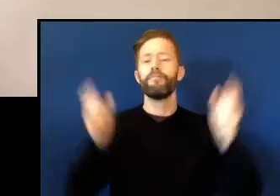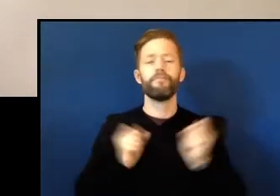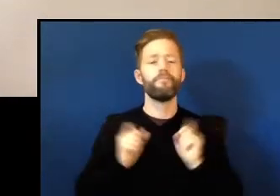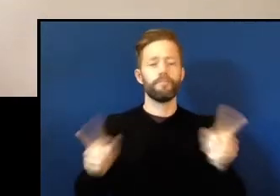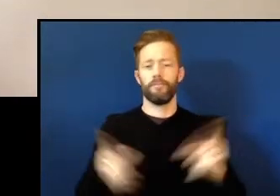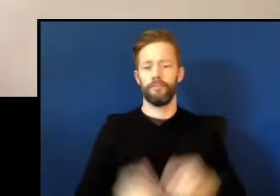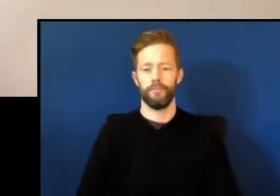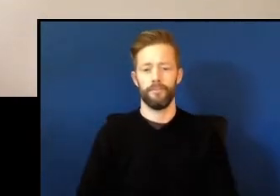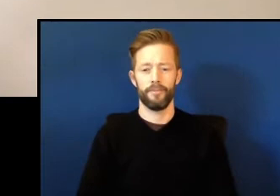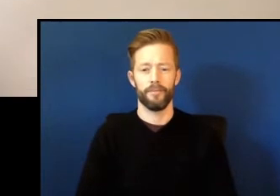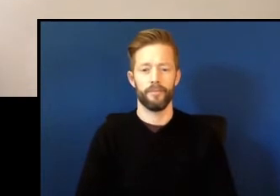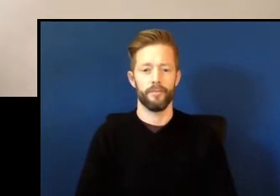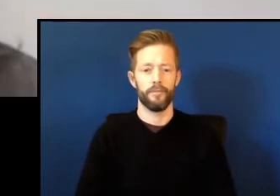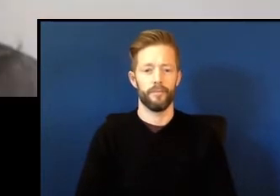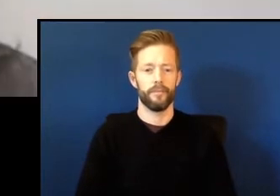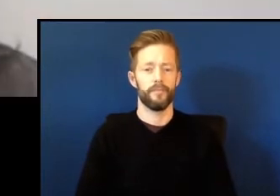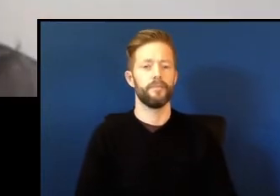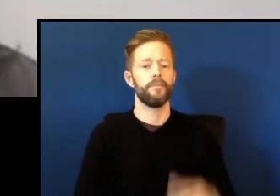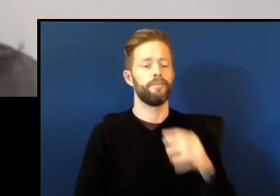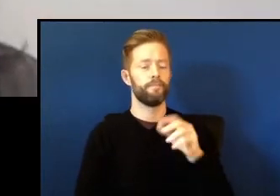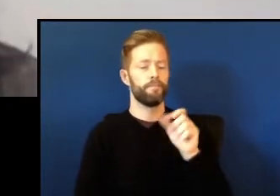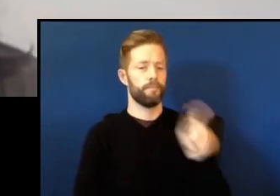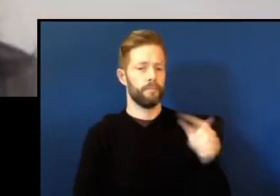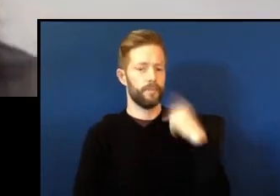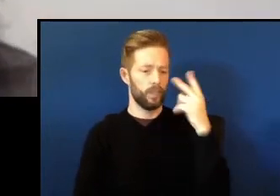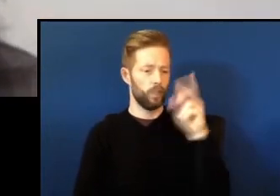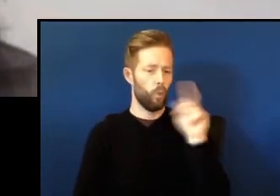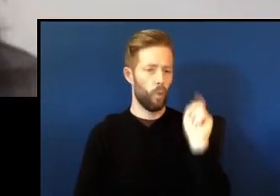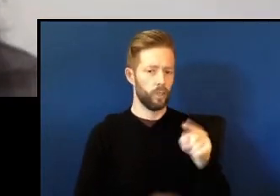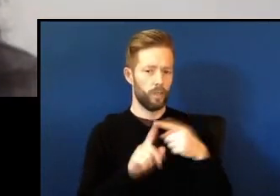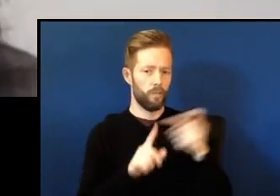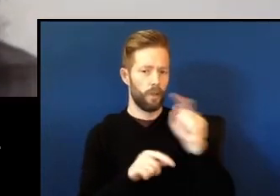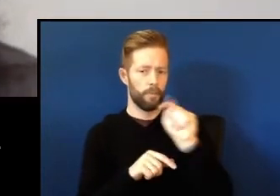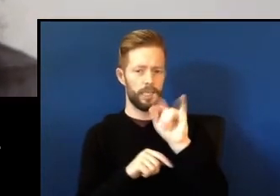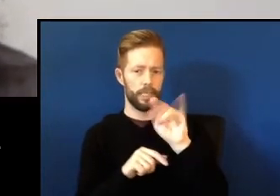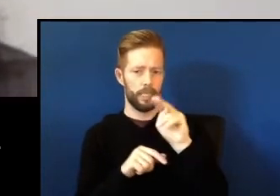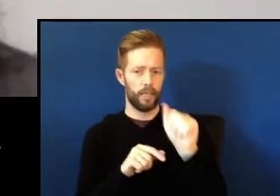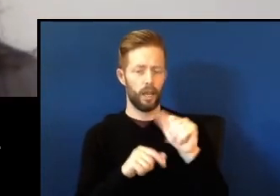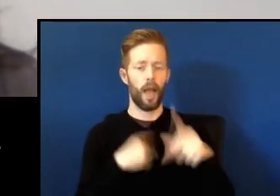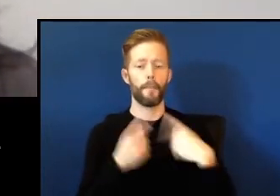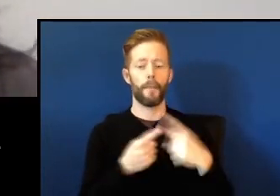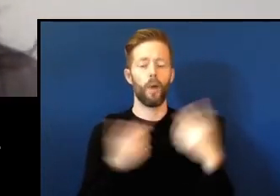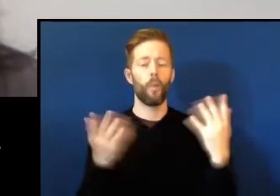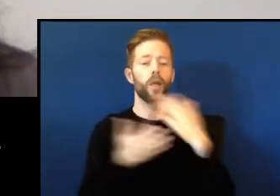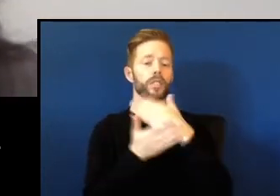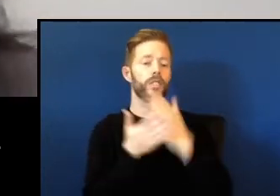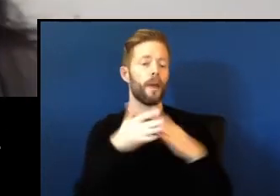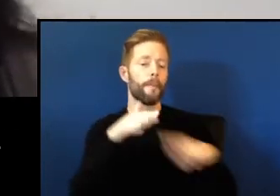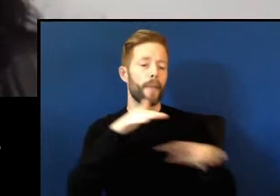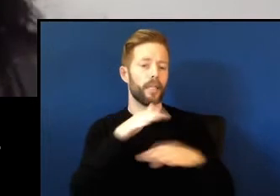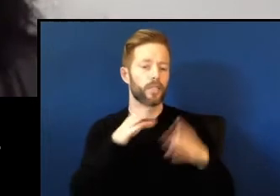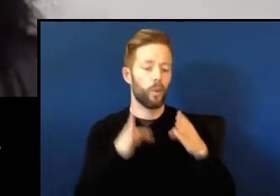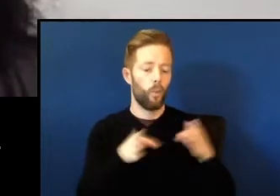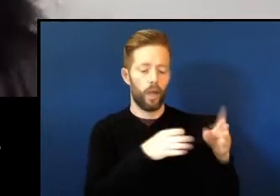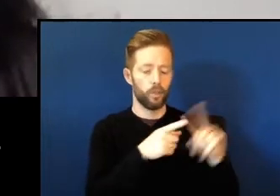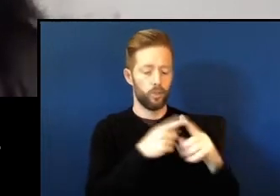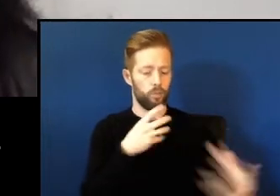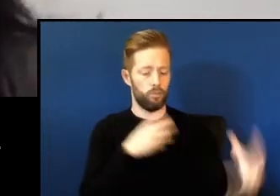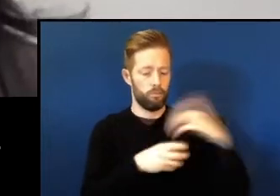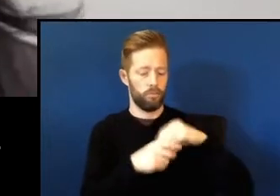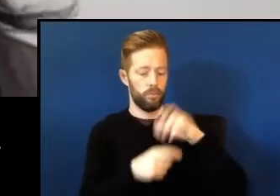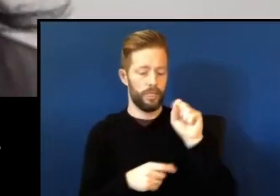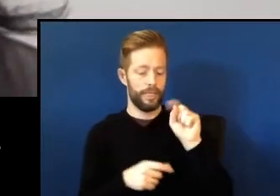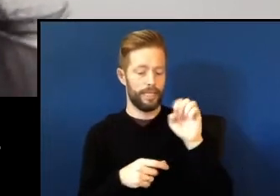it. And I see a question coming in from Tina about what are some basic ways to